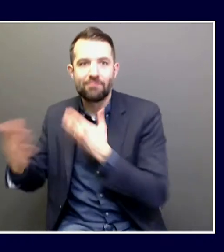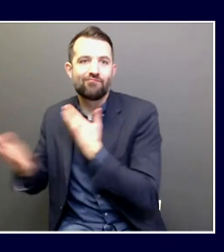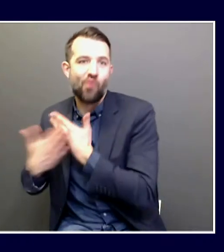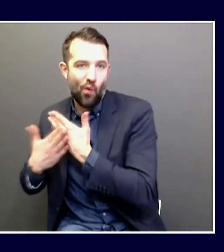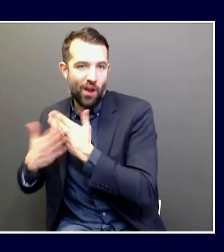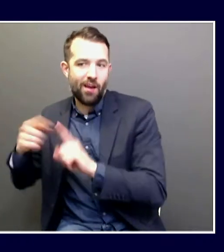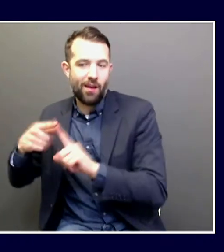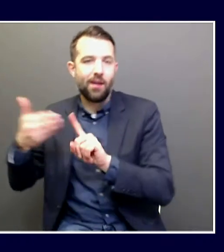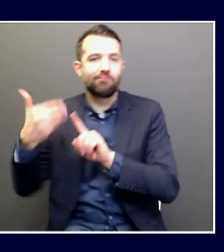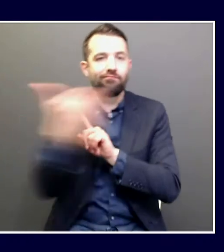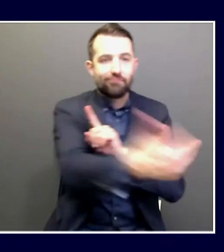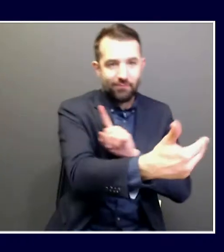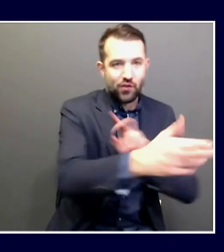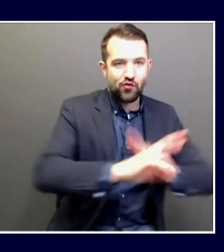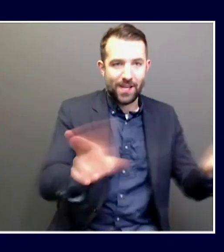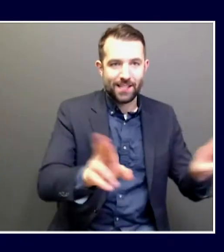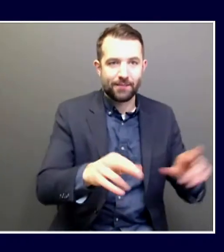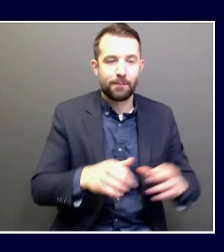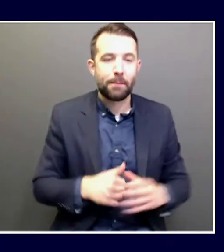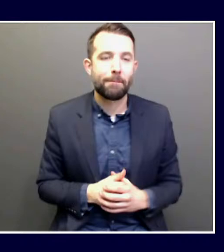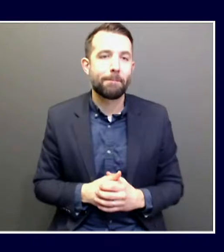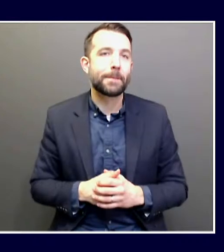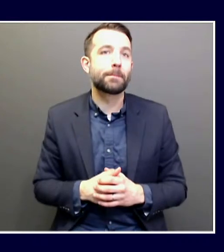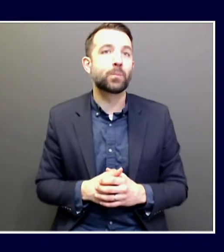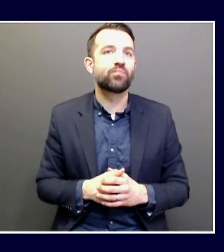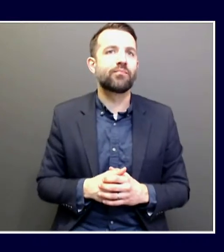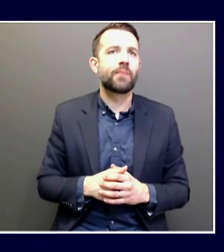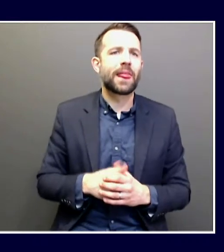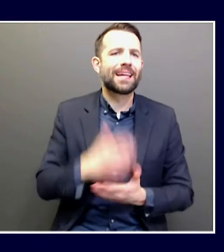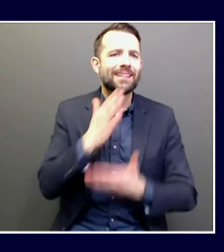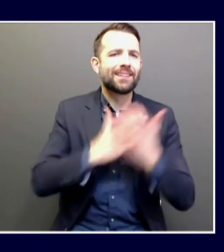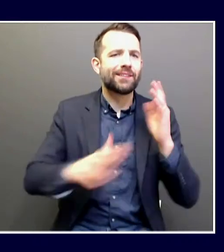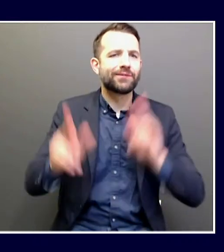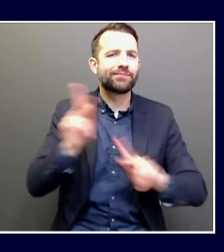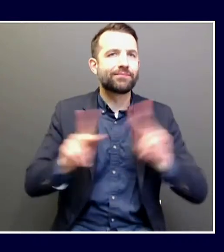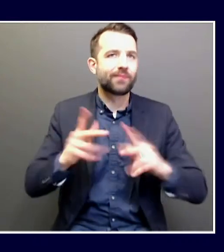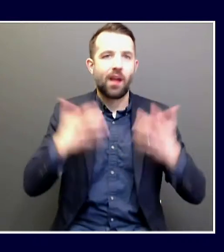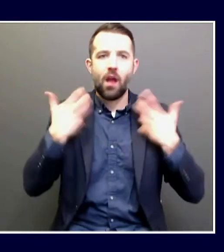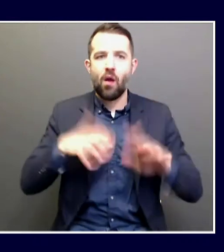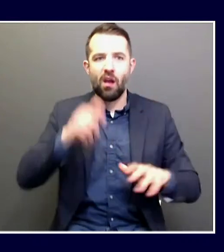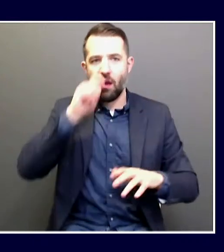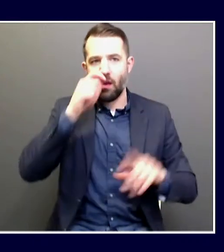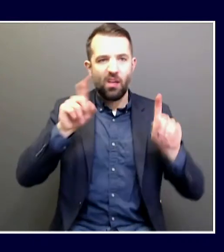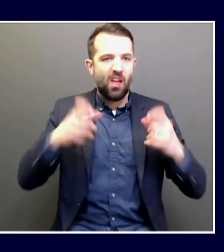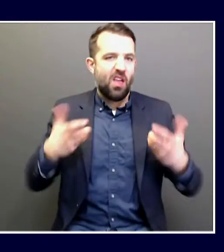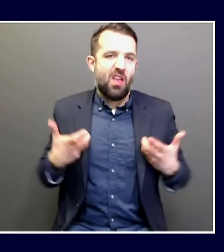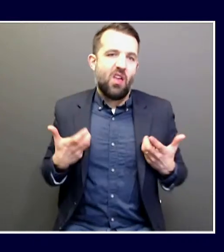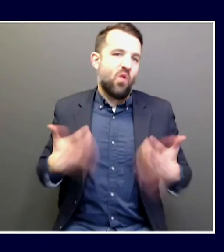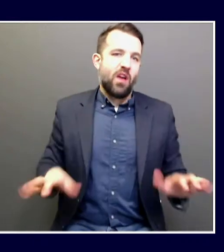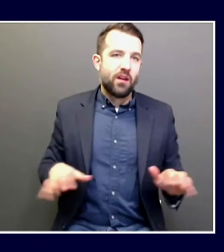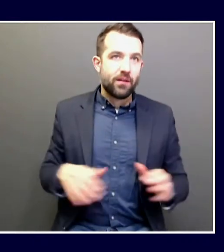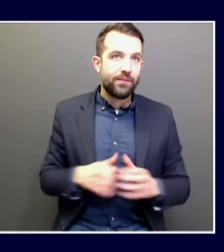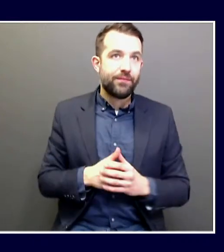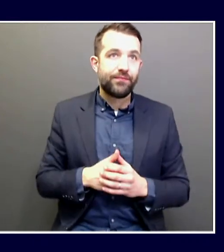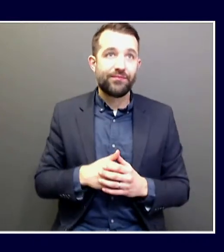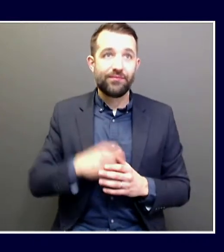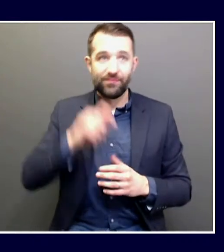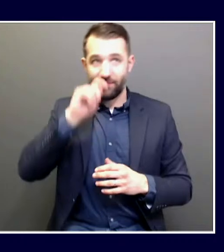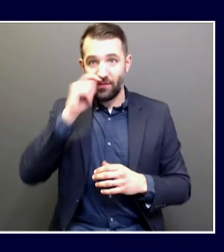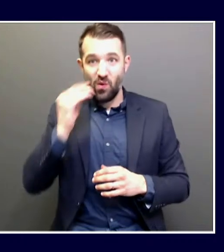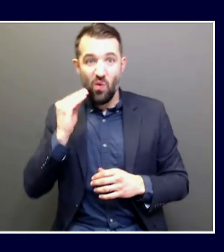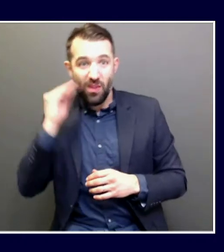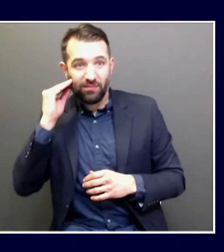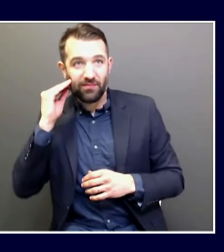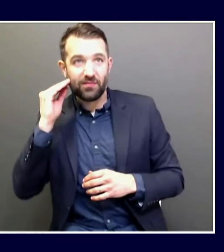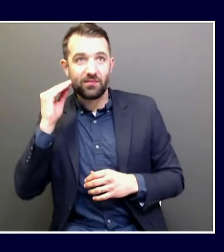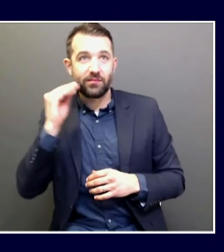of who chooses to be tested in a community. If we see spikes, we can pivot, but we can't